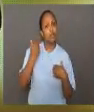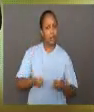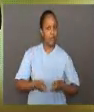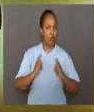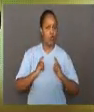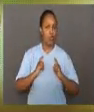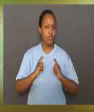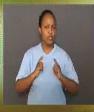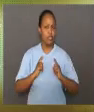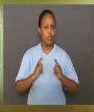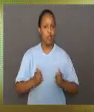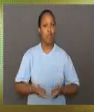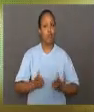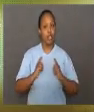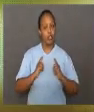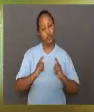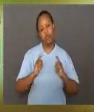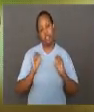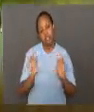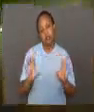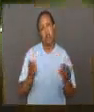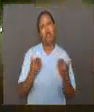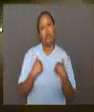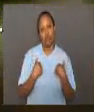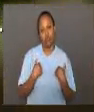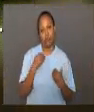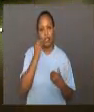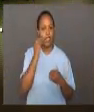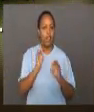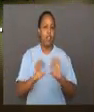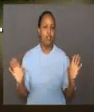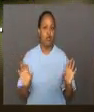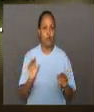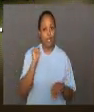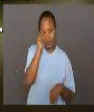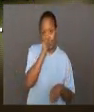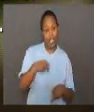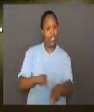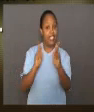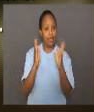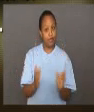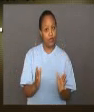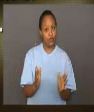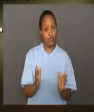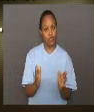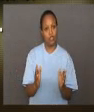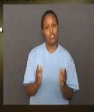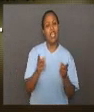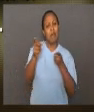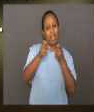evicted, which would leave them homeless. Peasants in Ethiopia suffered from